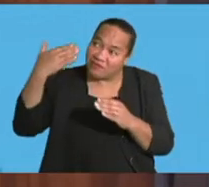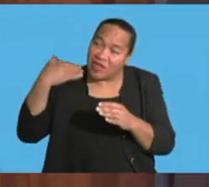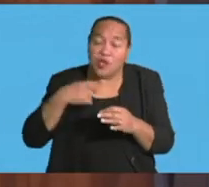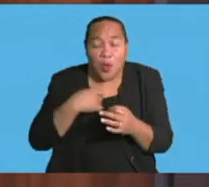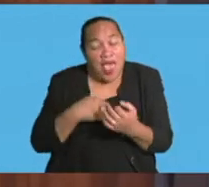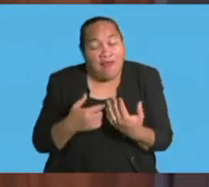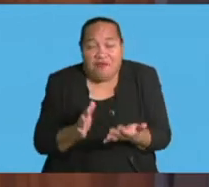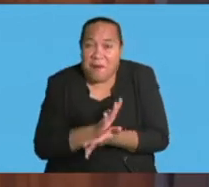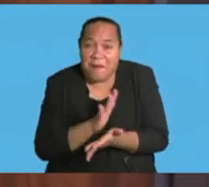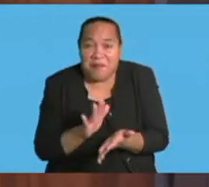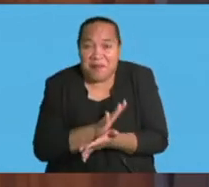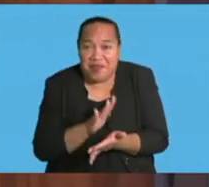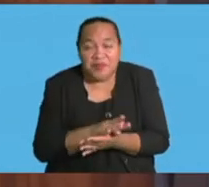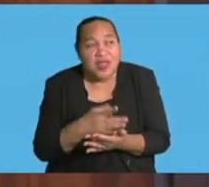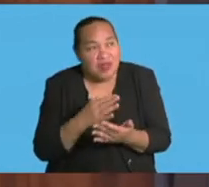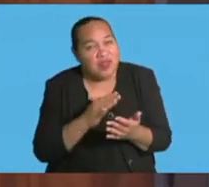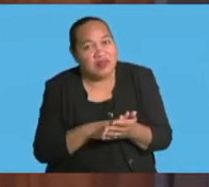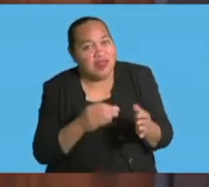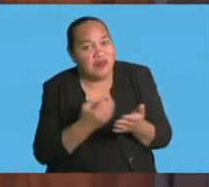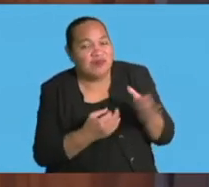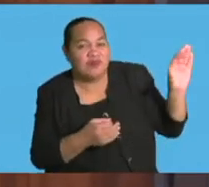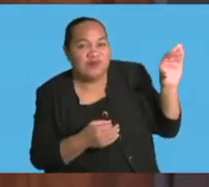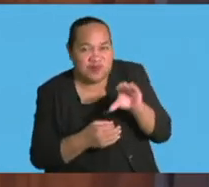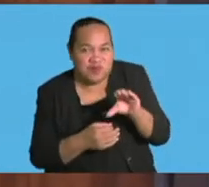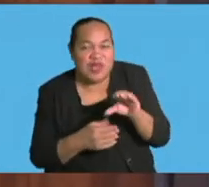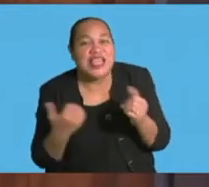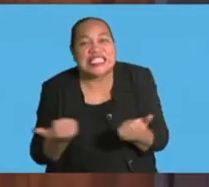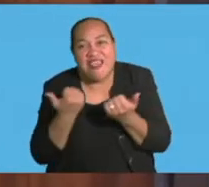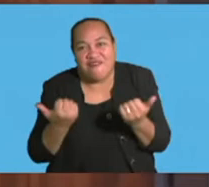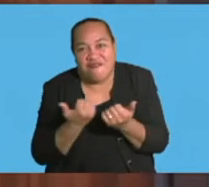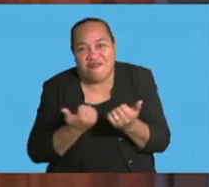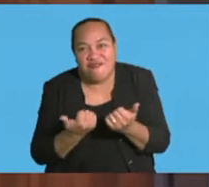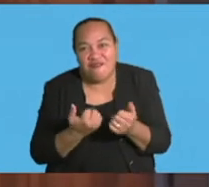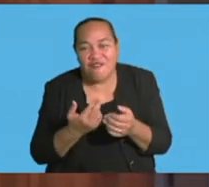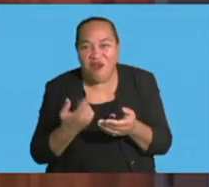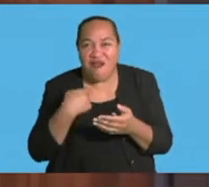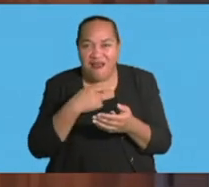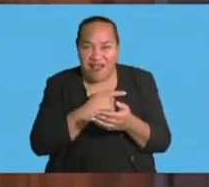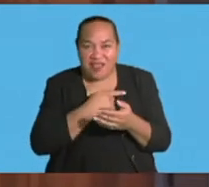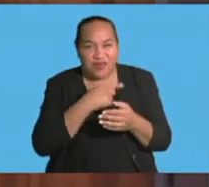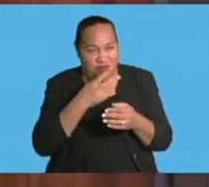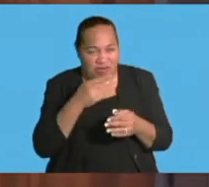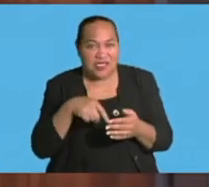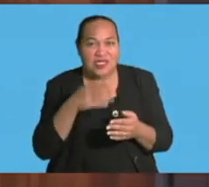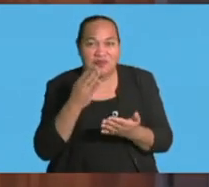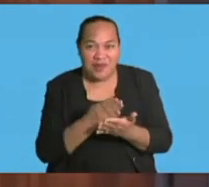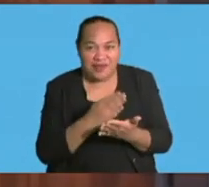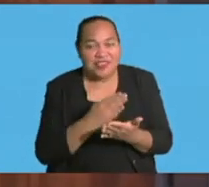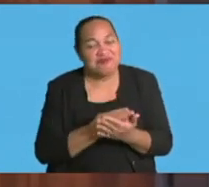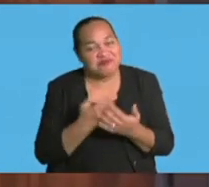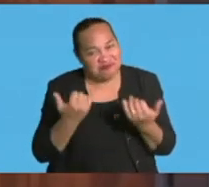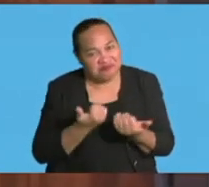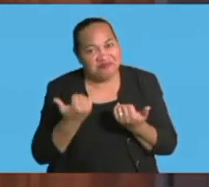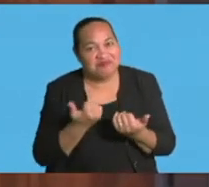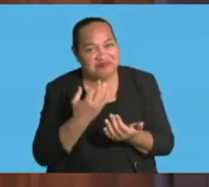happy that we have been provided with adequate allocations for the 2019-2020 fiscal year as well.